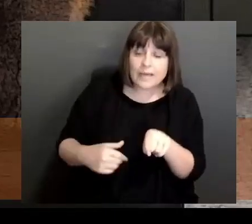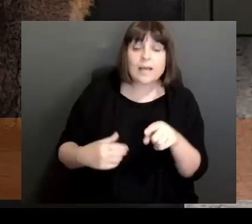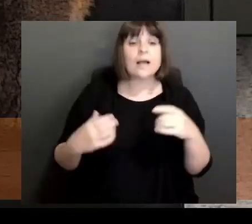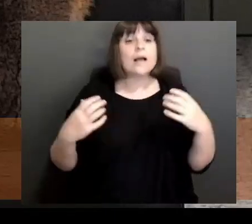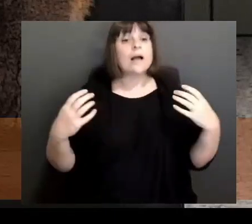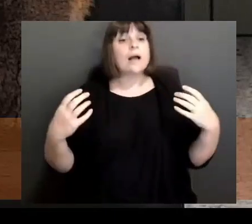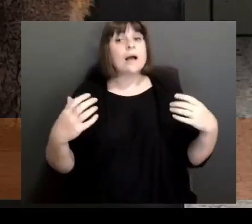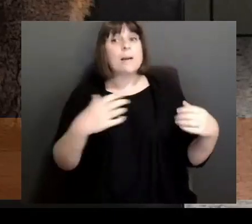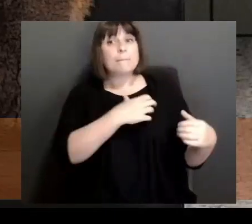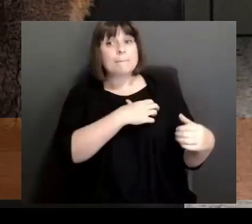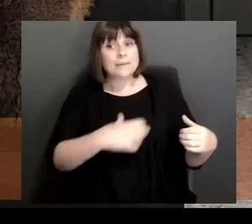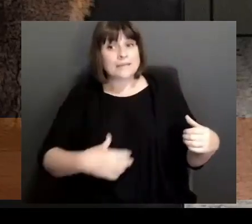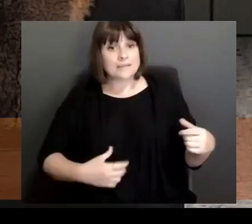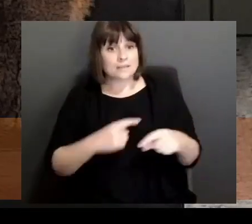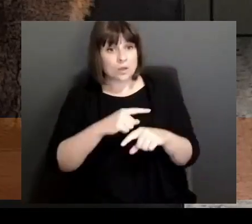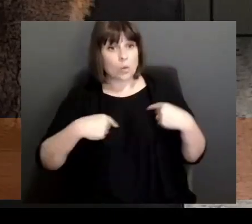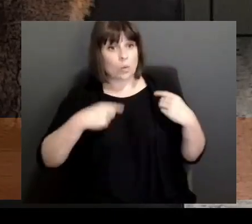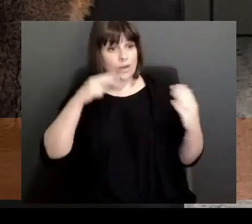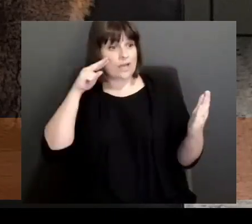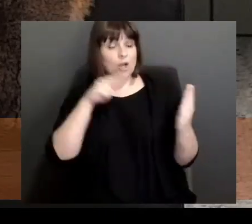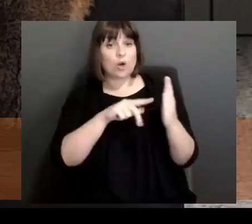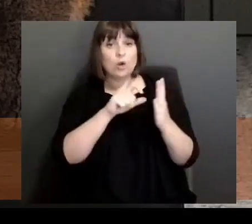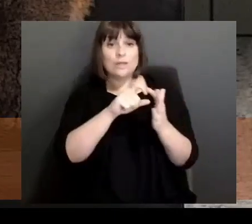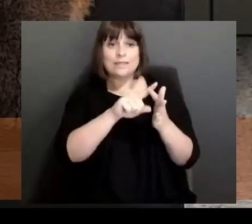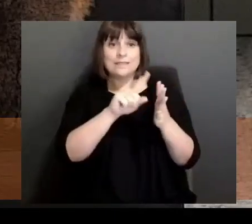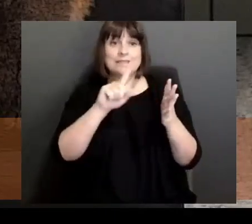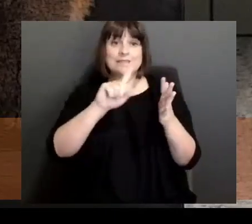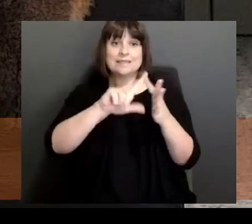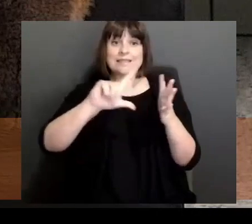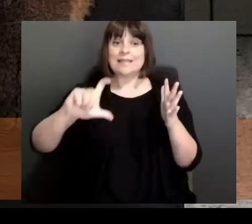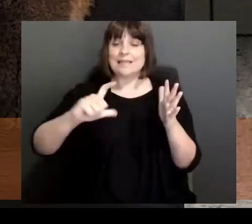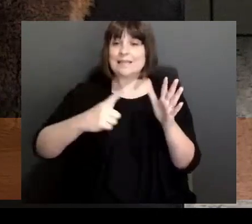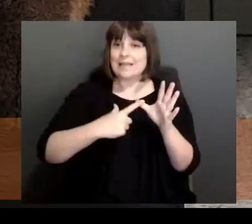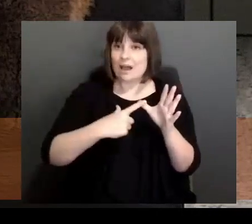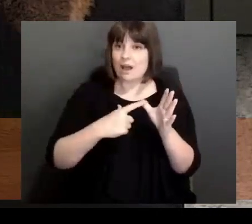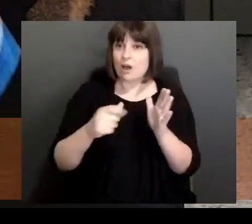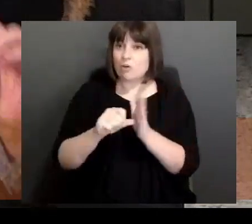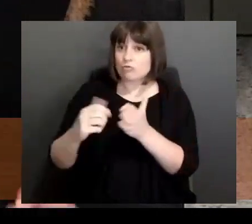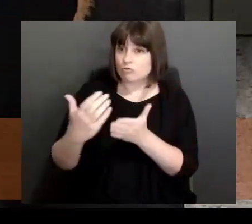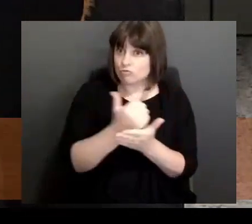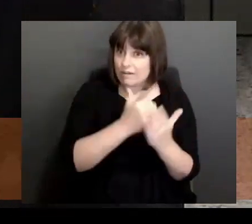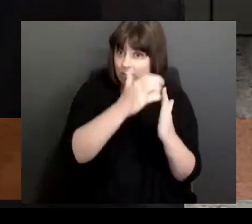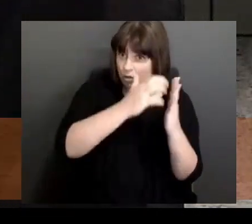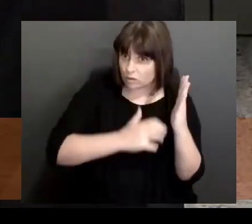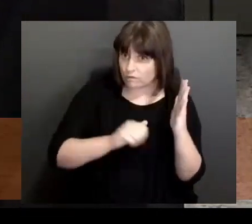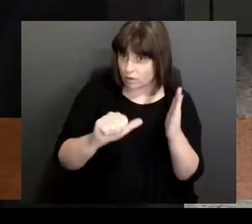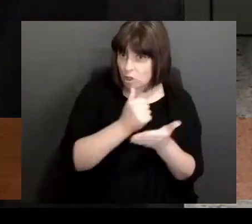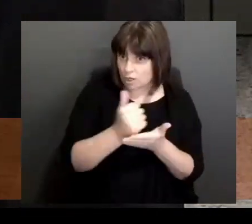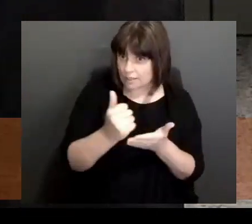the DECA revenue paper for those numbers. Thank you. I think I've found it. Okay. Thank you so much.